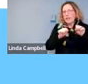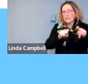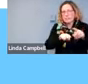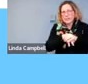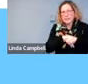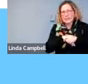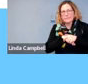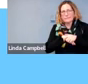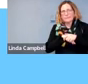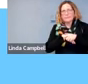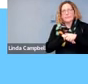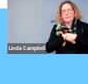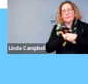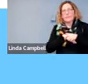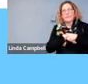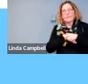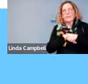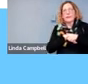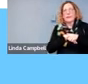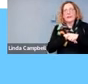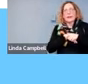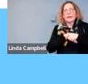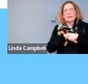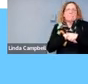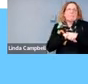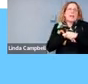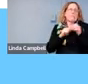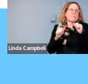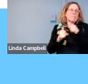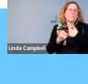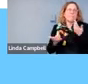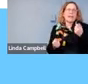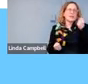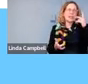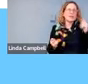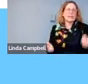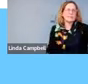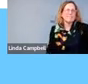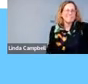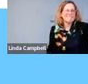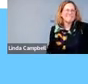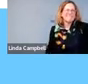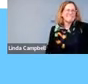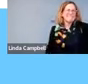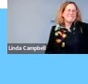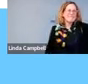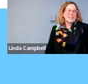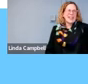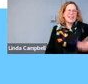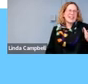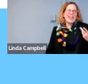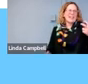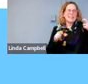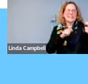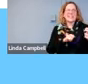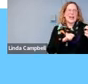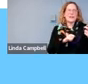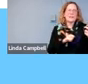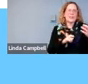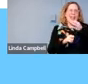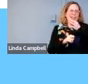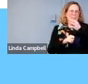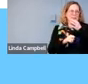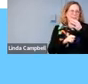groups that can apply to invasive species. let's just say, I don't understand them